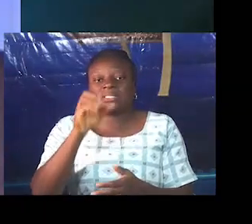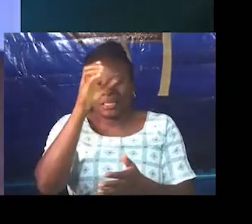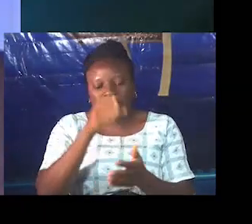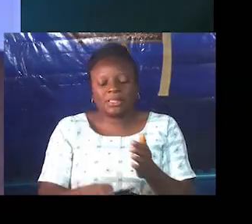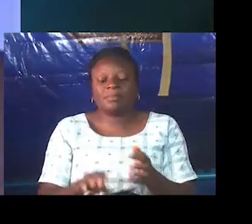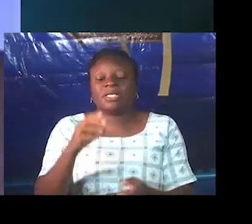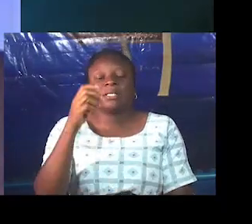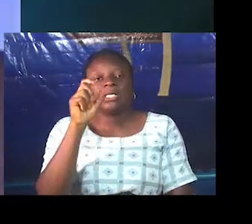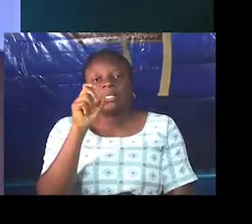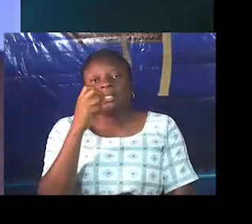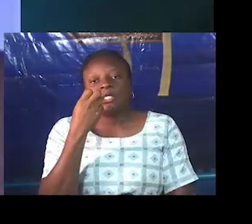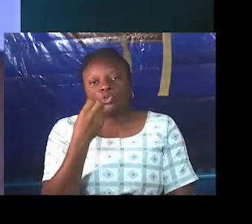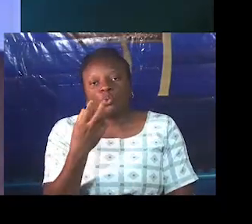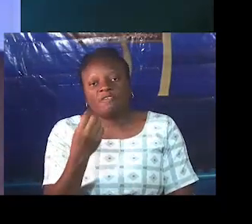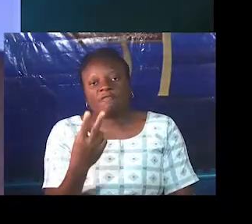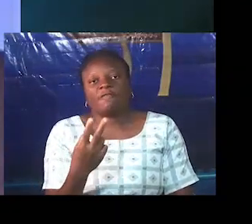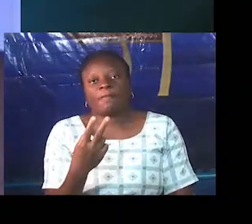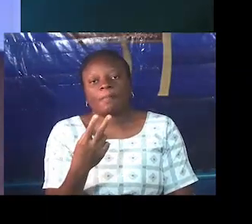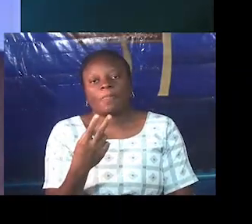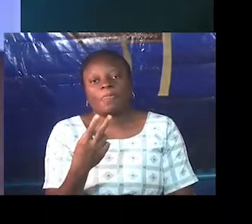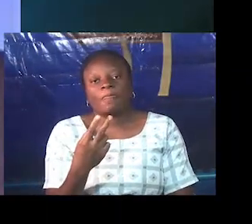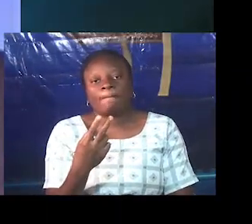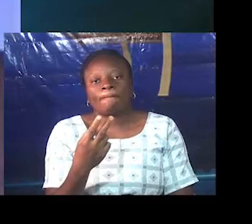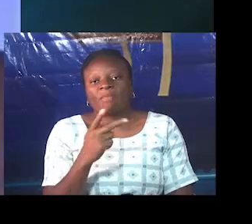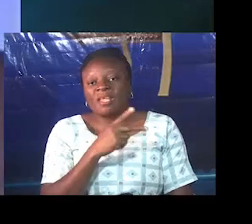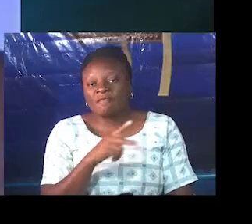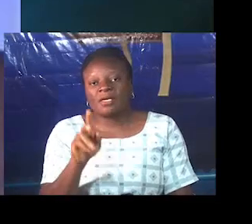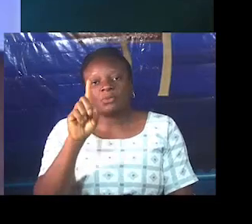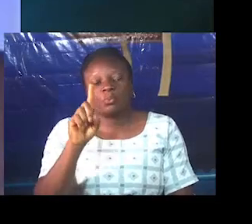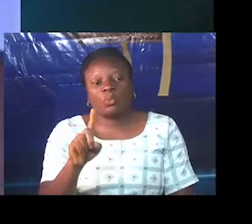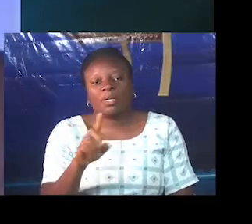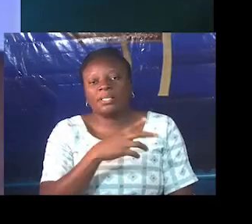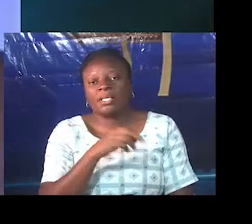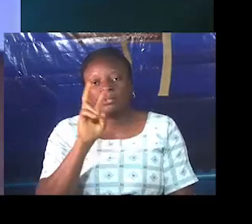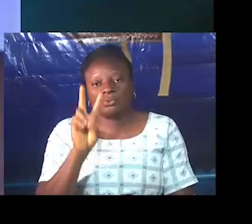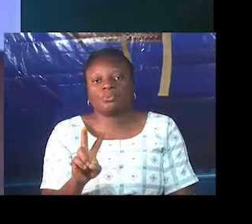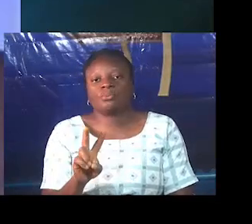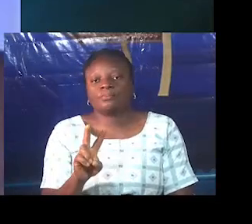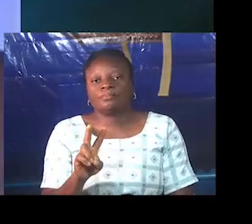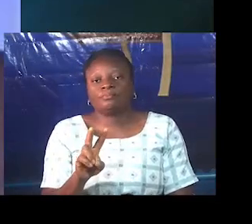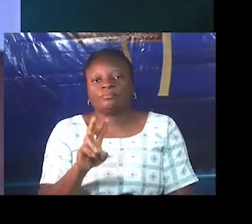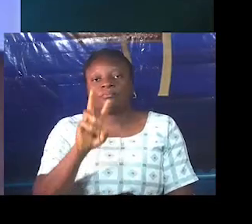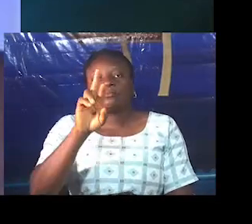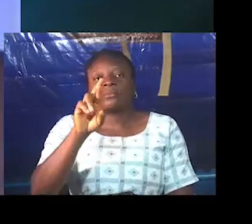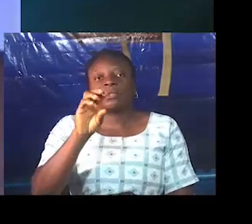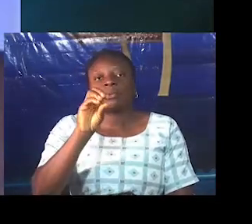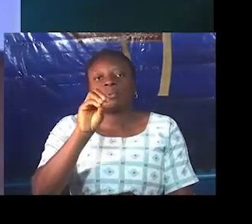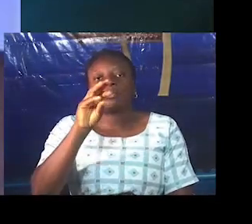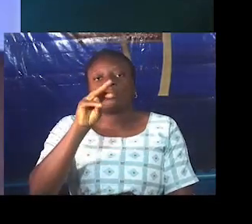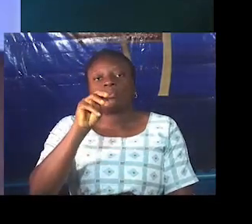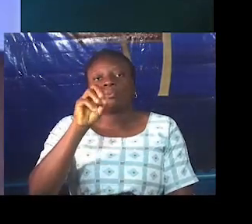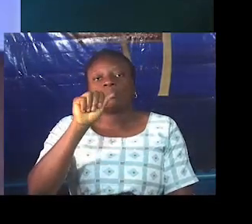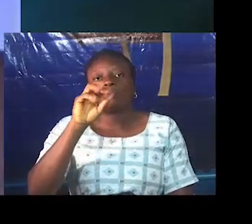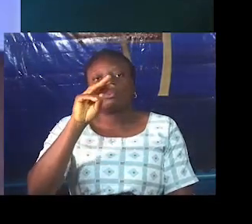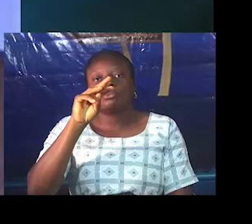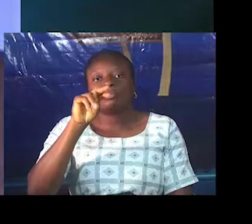Romans chapter 12, and we'll read verse 1 and verse 2 to lay a general foundation for